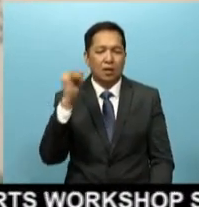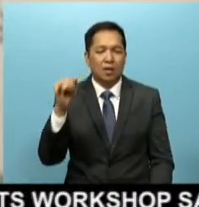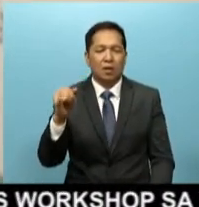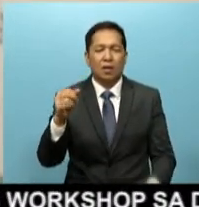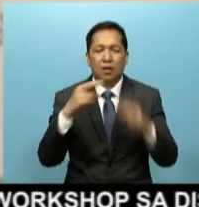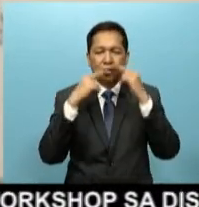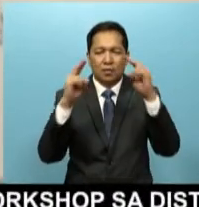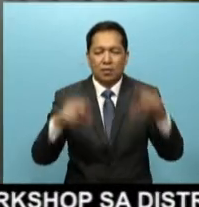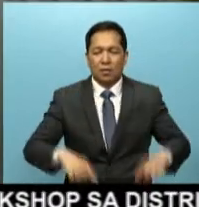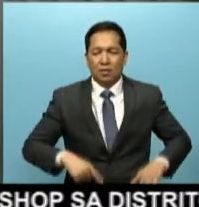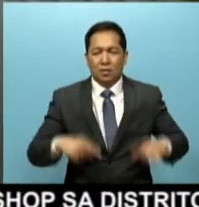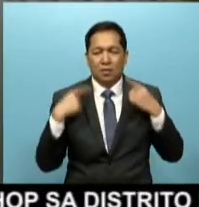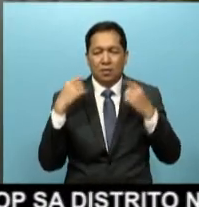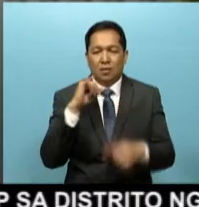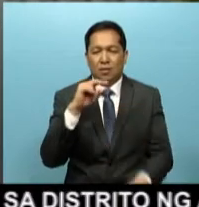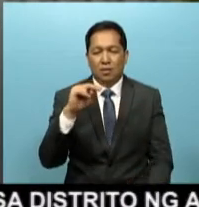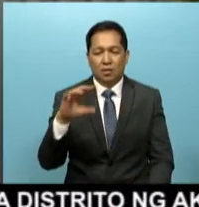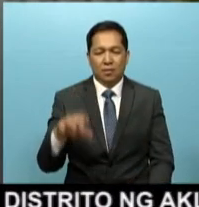News Network.